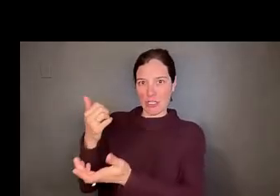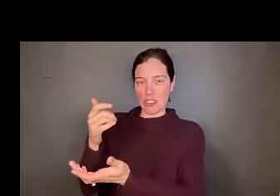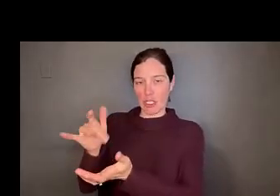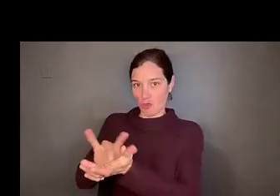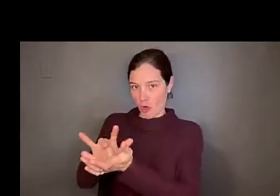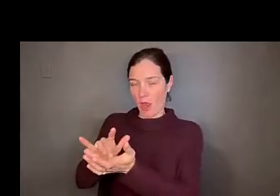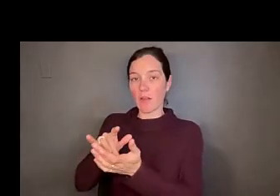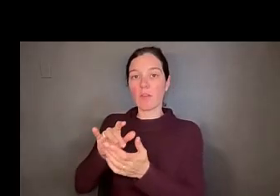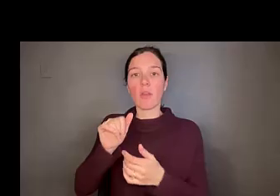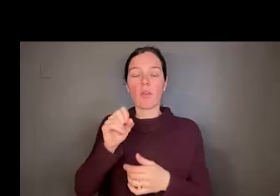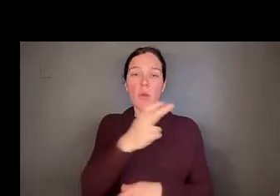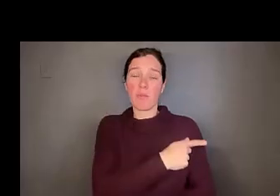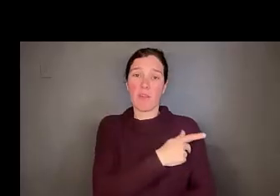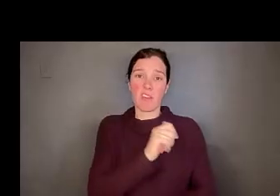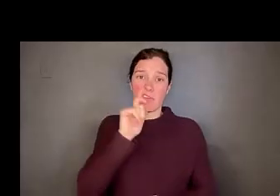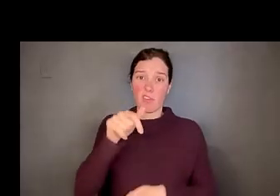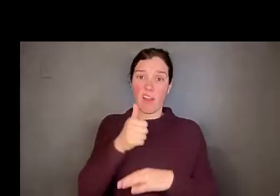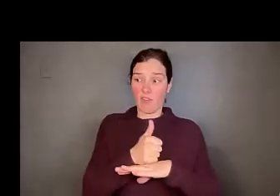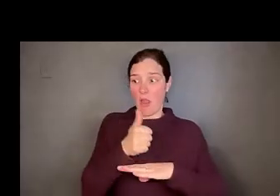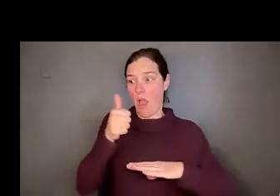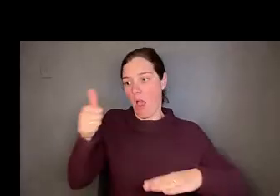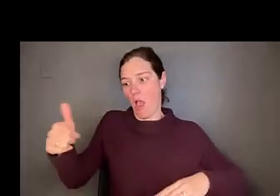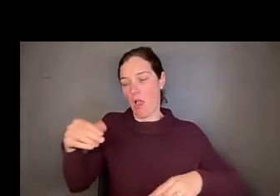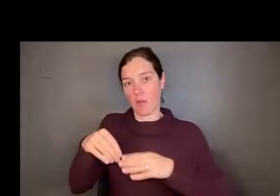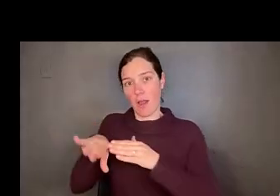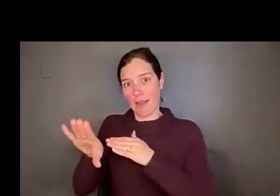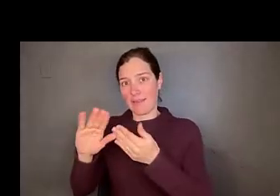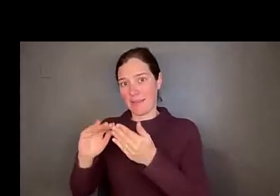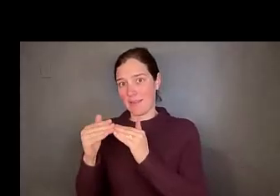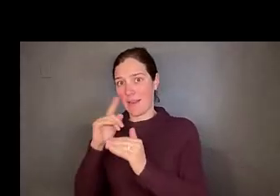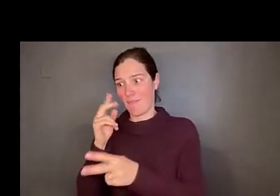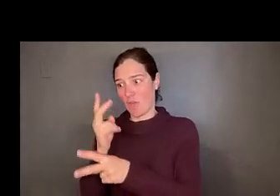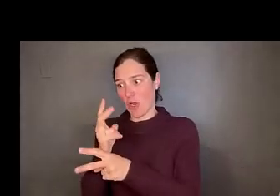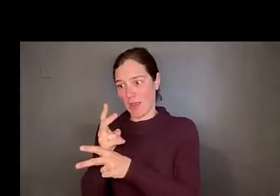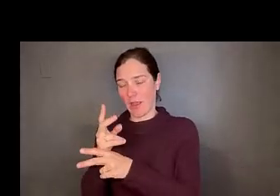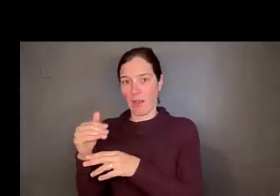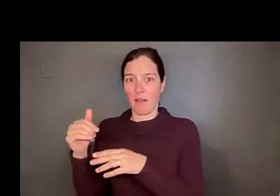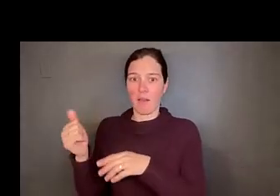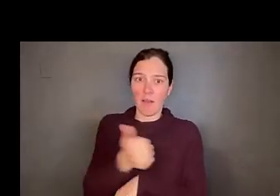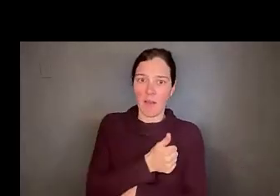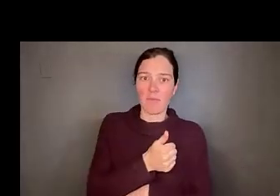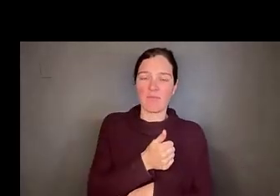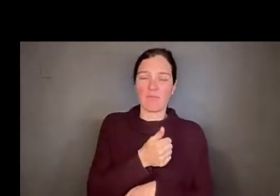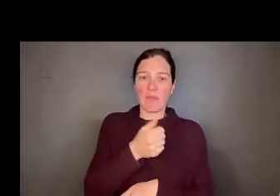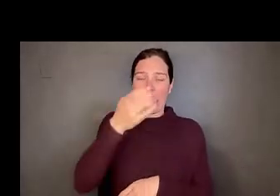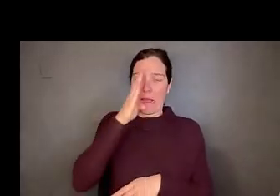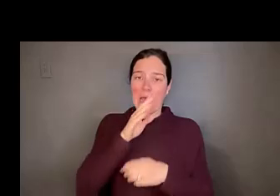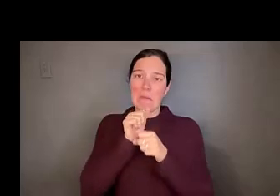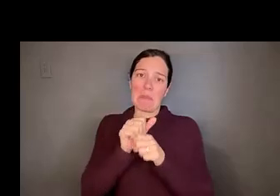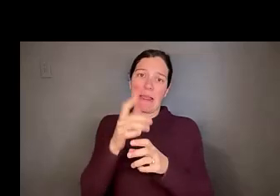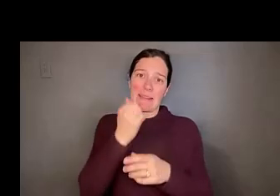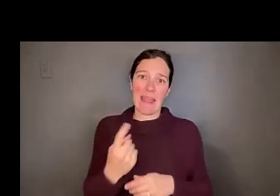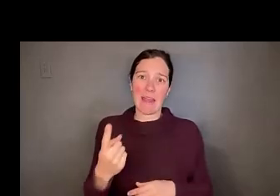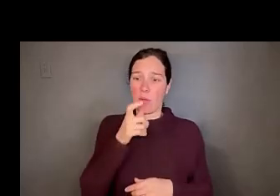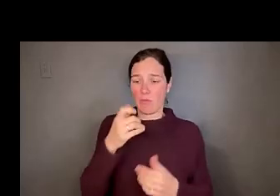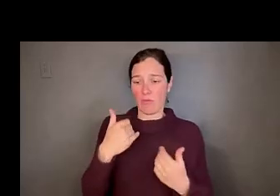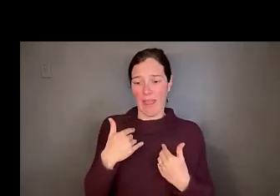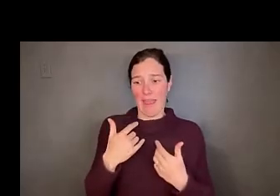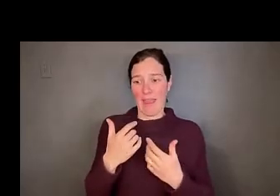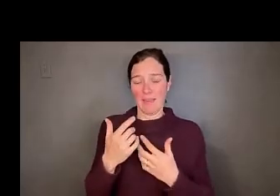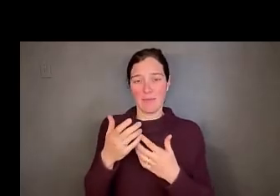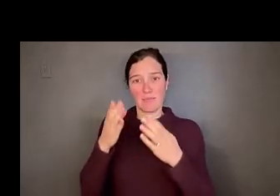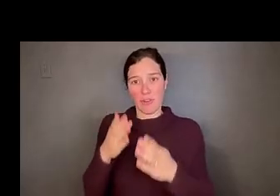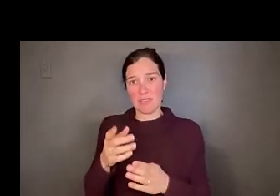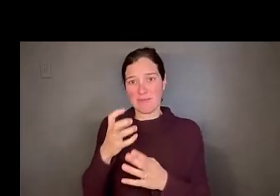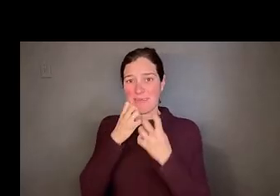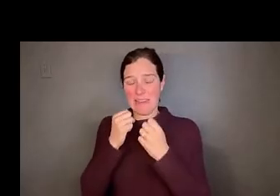way patients don't have to travel into the city for care. God bless anybody that's had a loved one deal with cancer. You